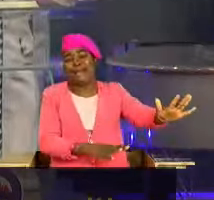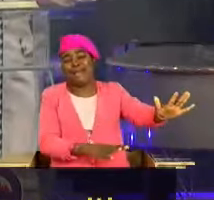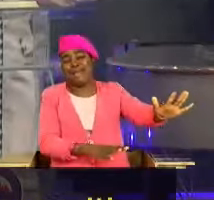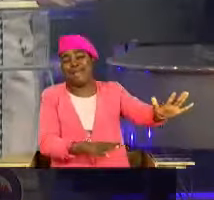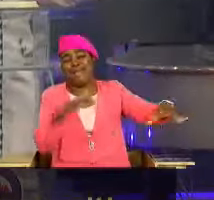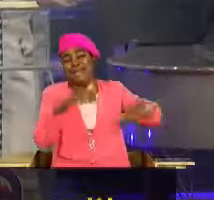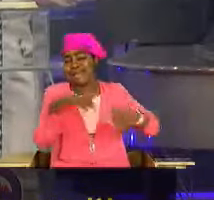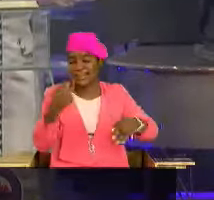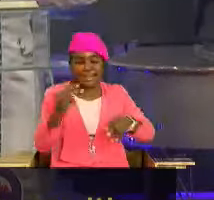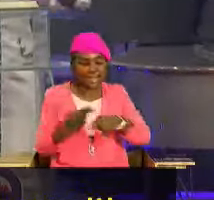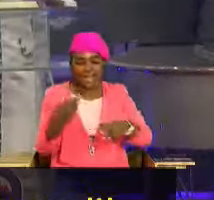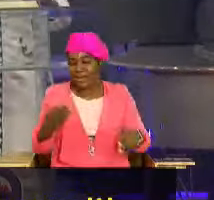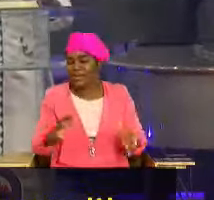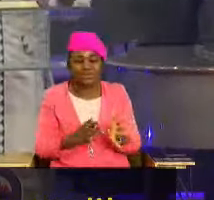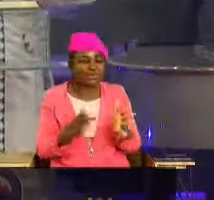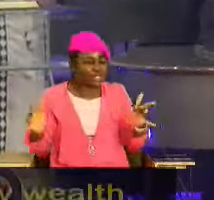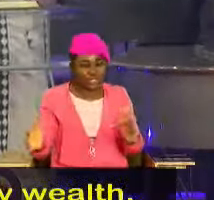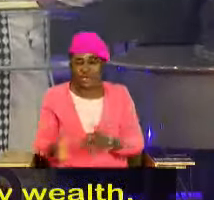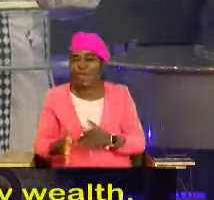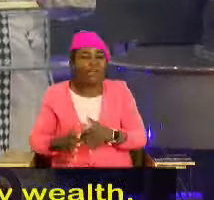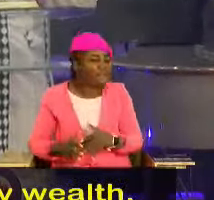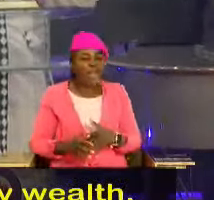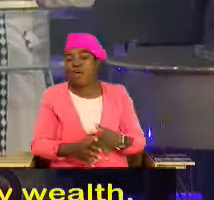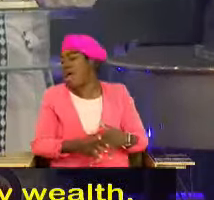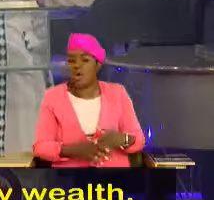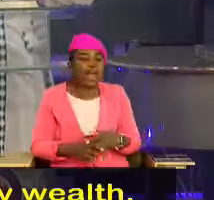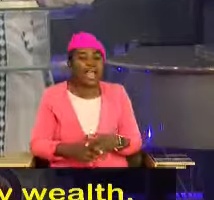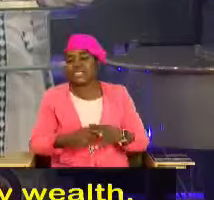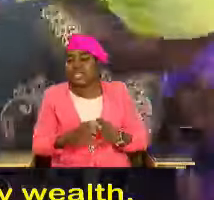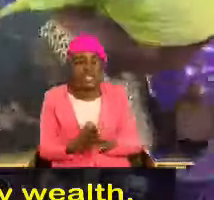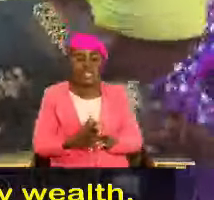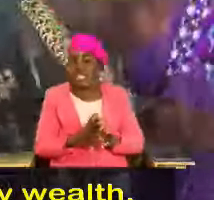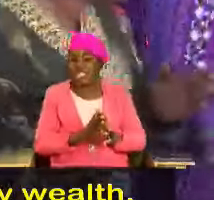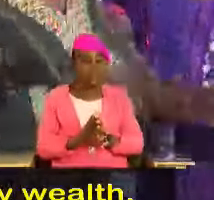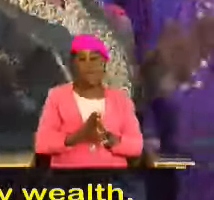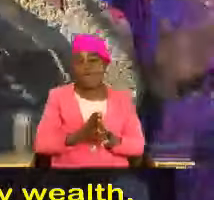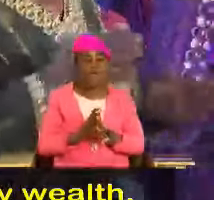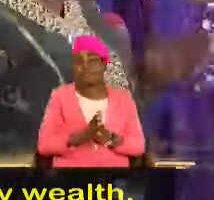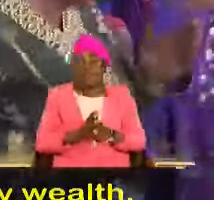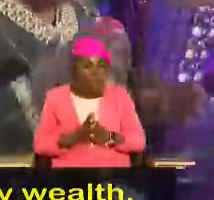for in the name of